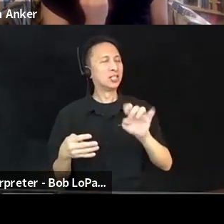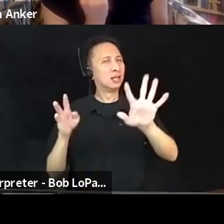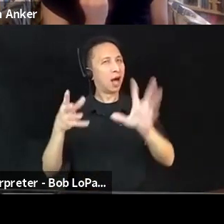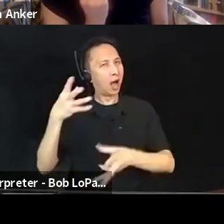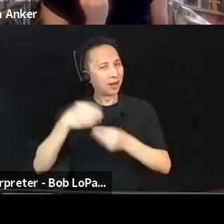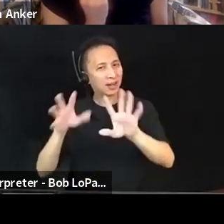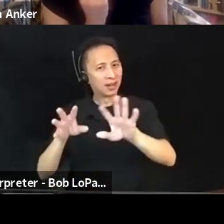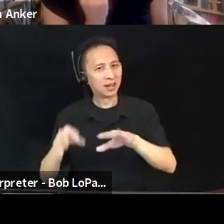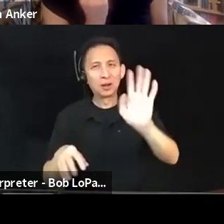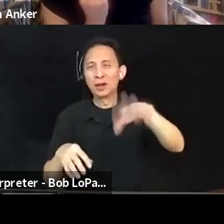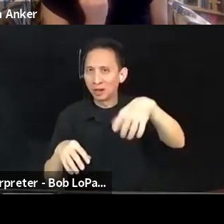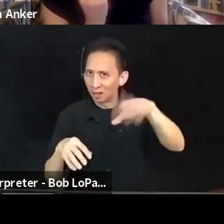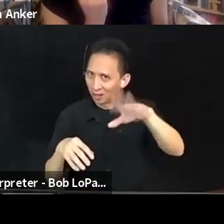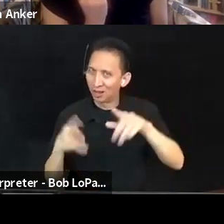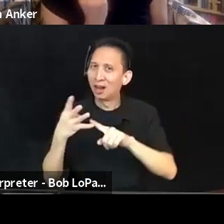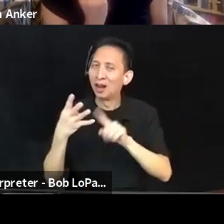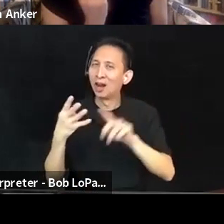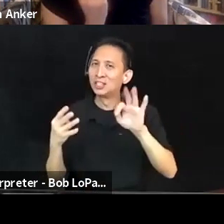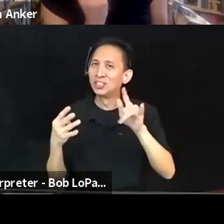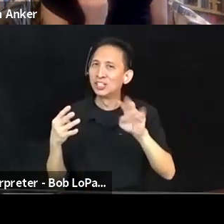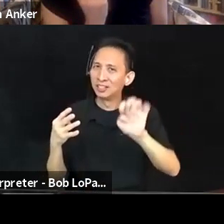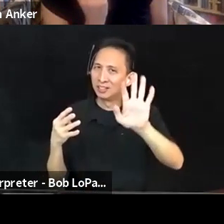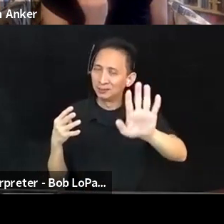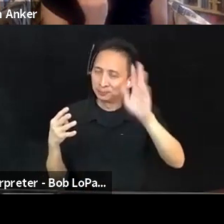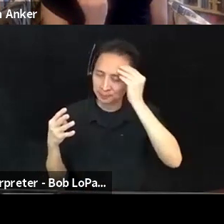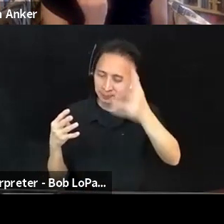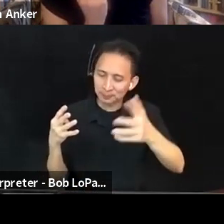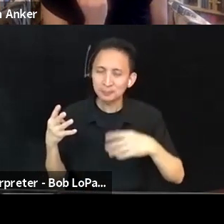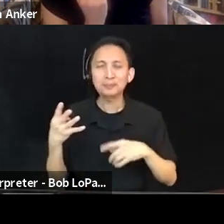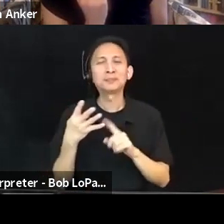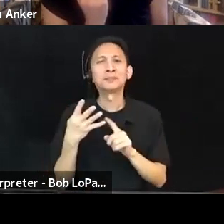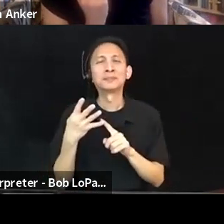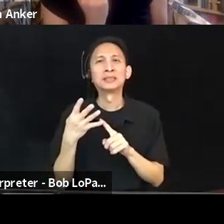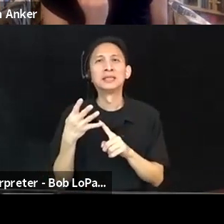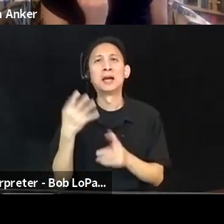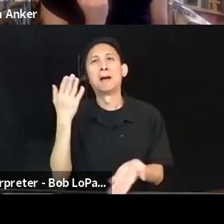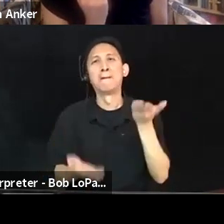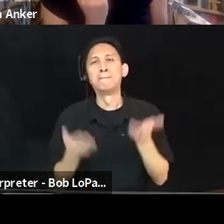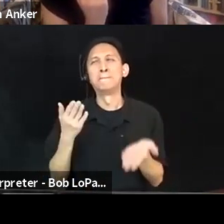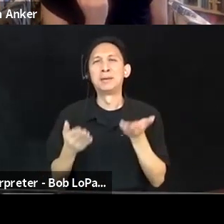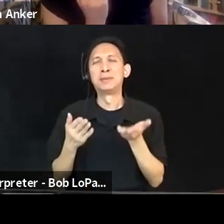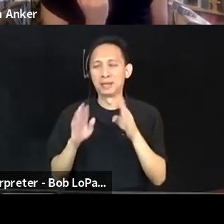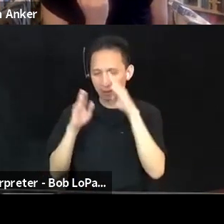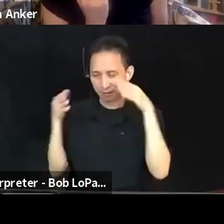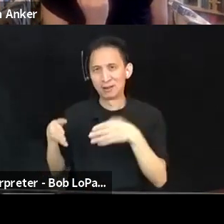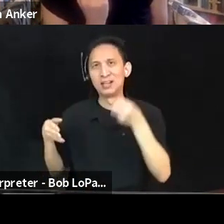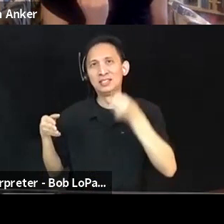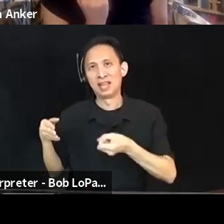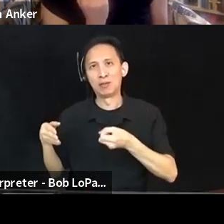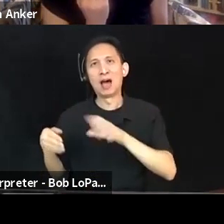at TRC, it's a very right? important point Brad raised. Maybe I'm speaking too much from the South African